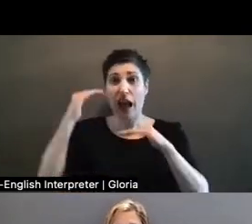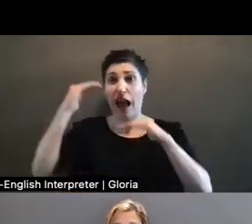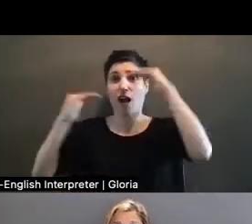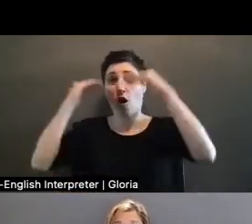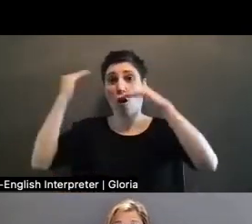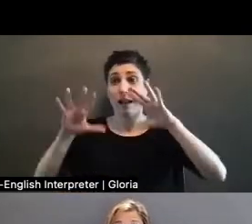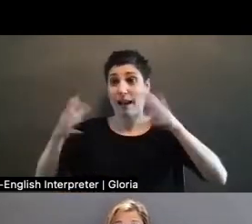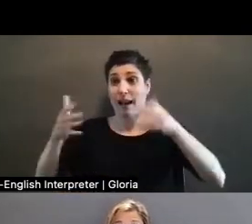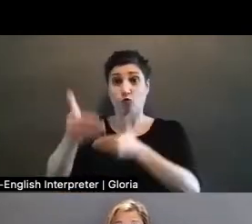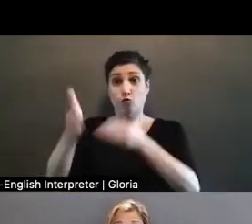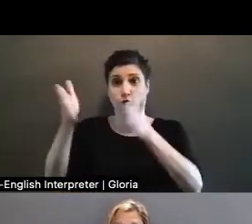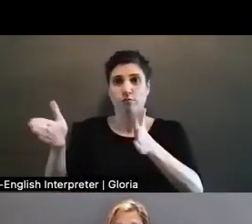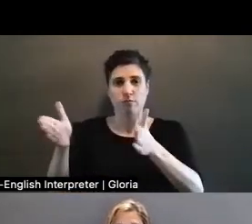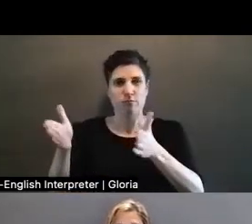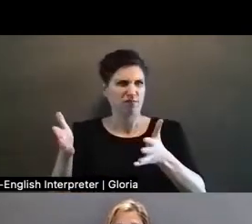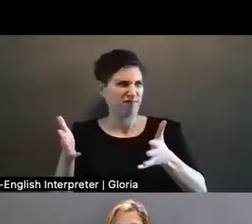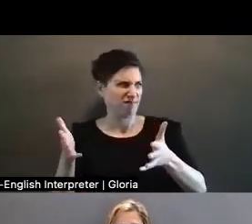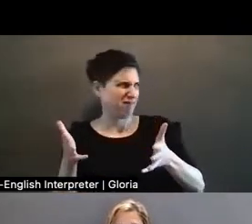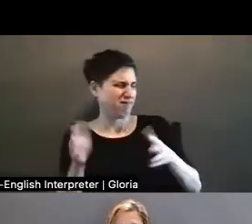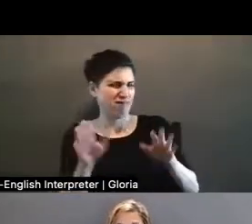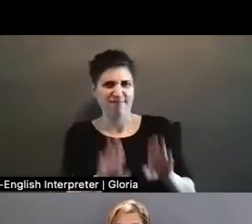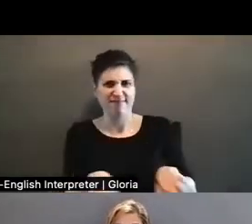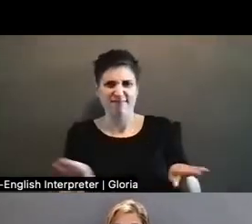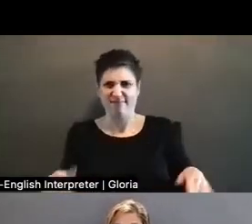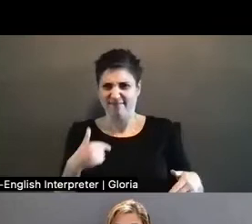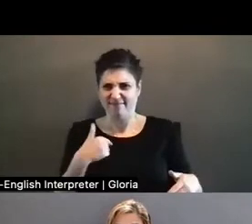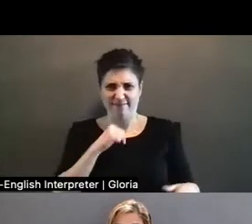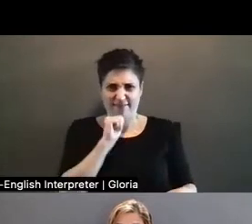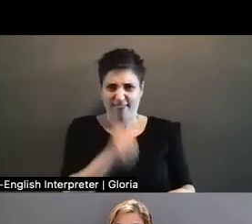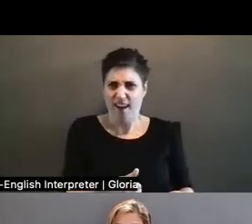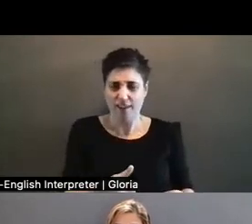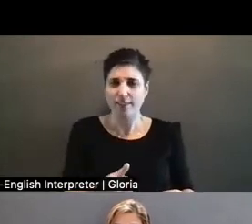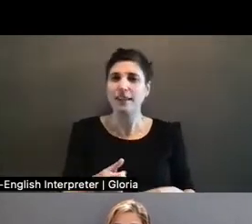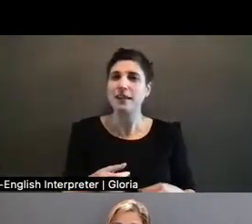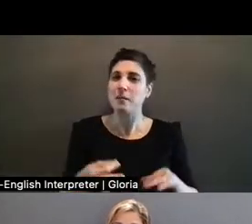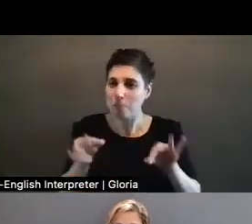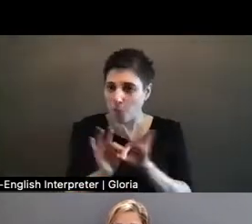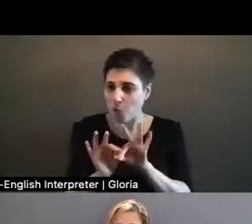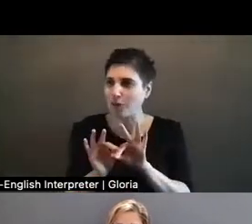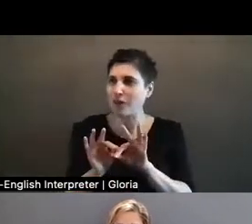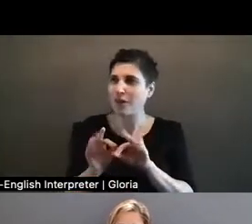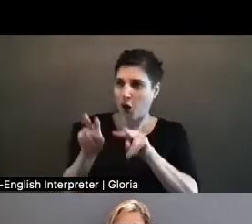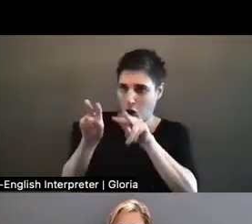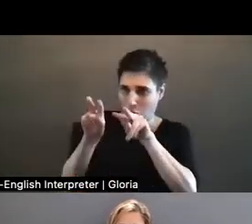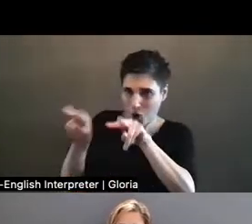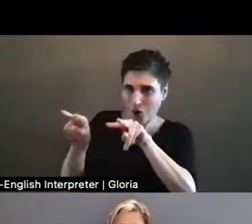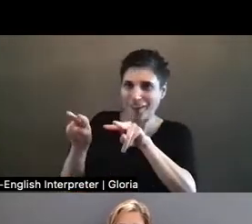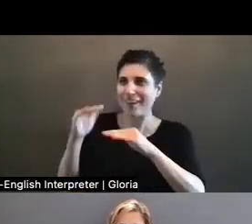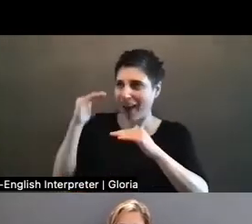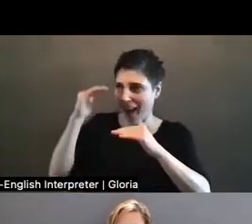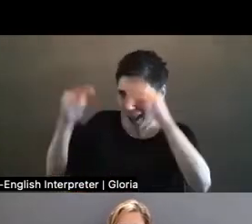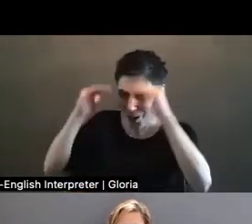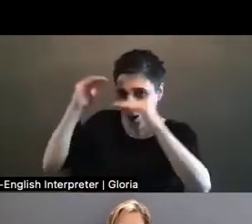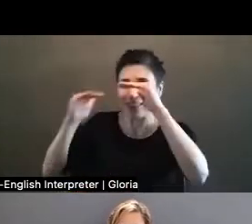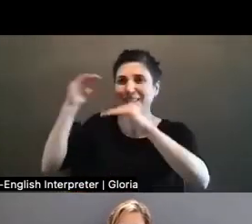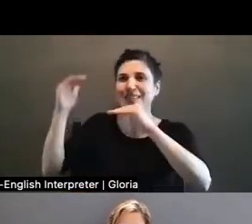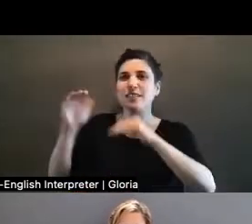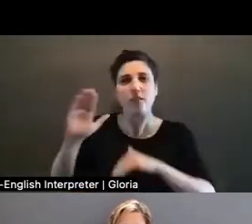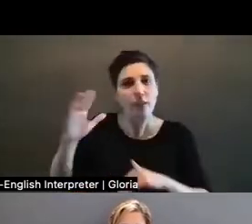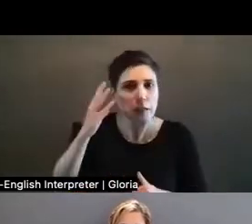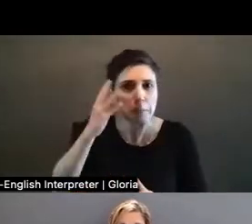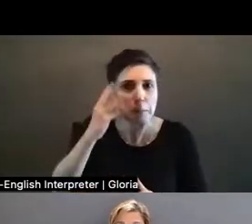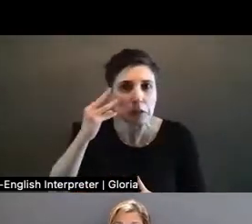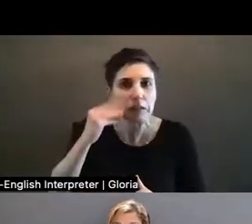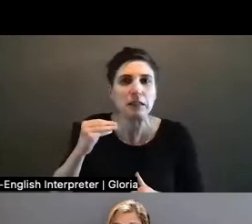it's extremely important to recognize students' experience, past experience, and the fact that they